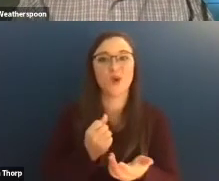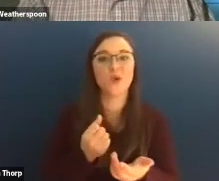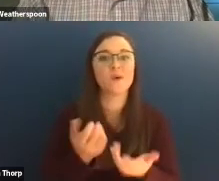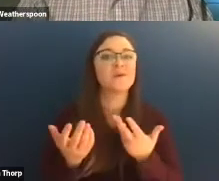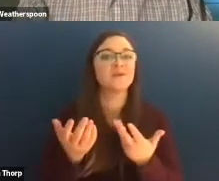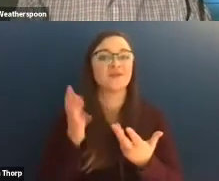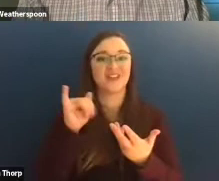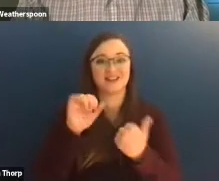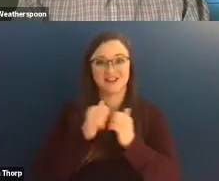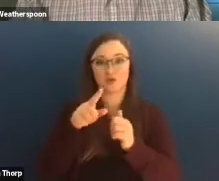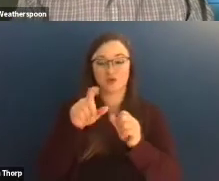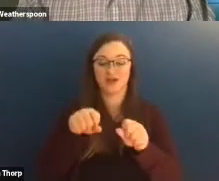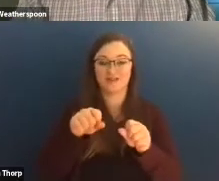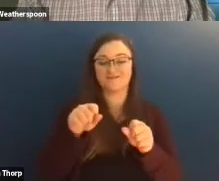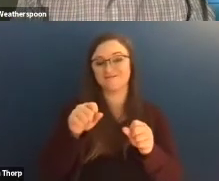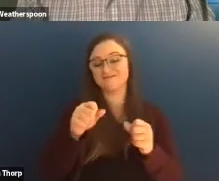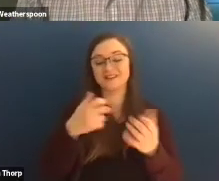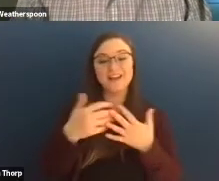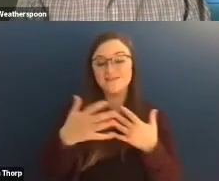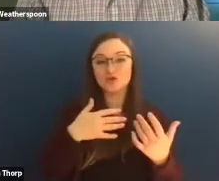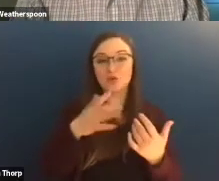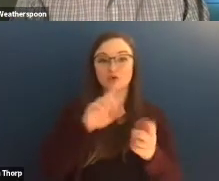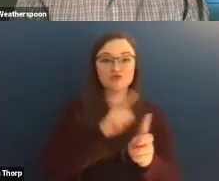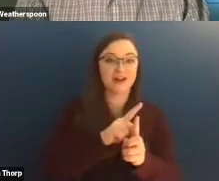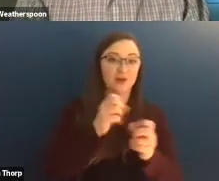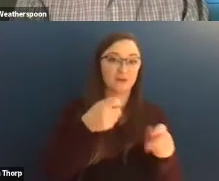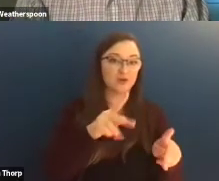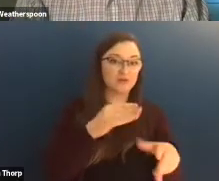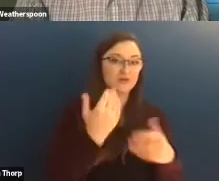opportunities were limited, you can show that you've still been involved.